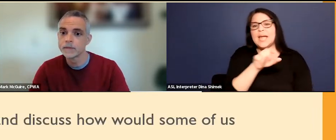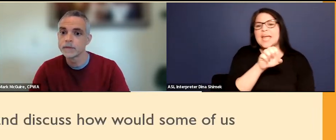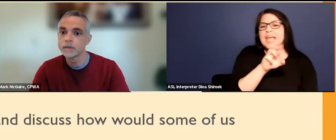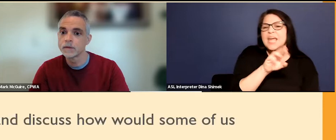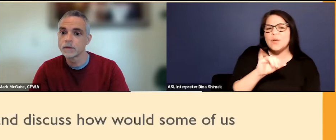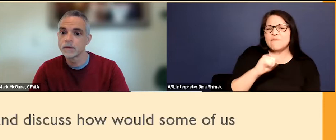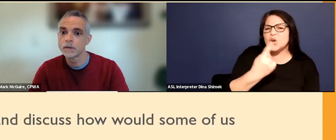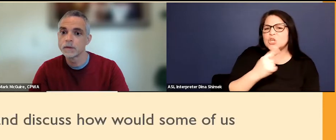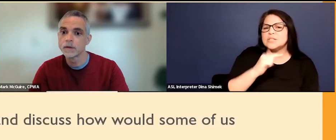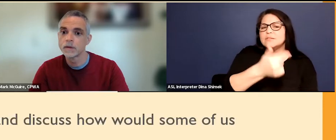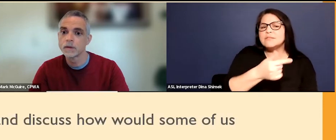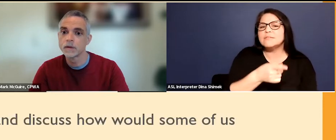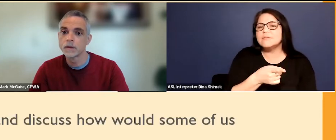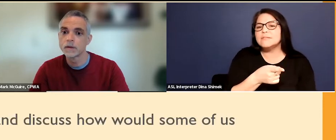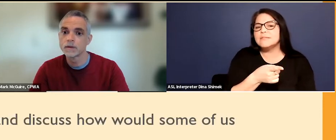go first?